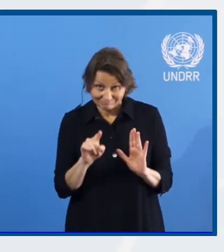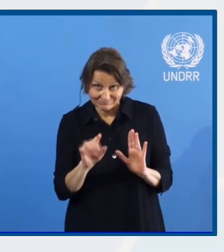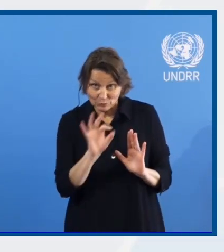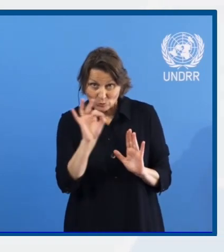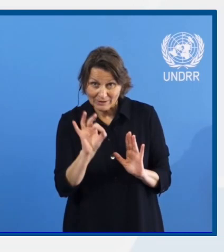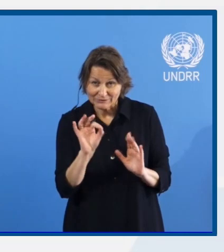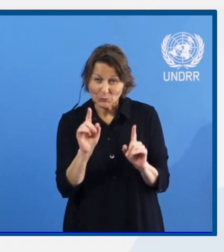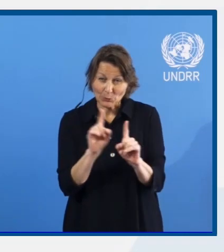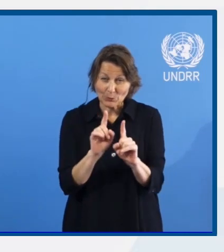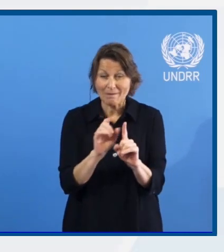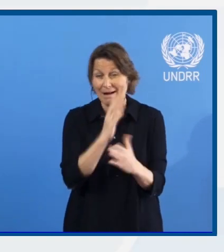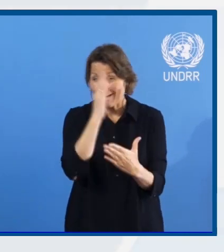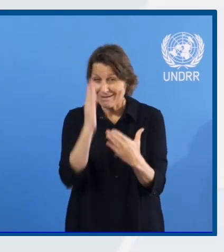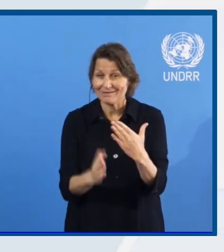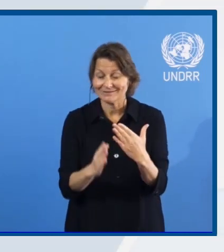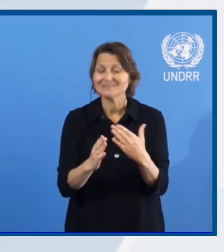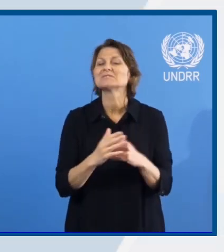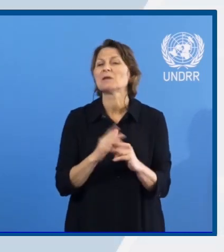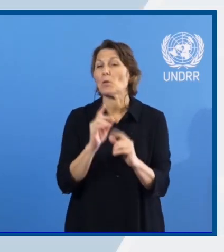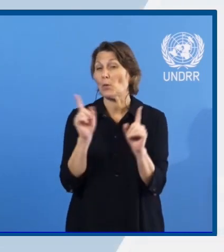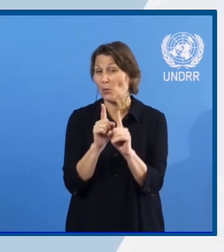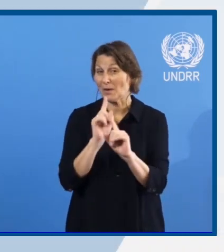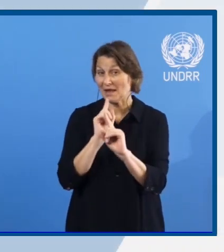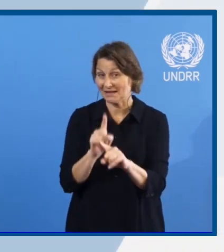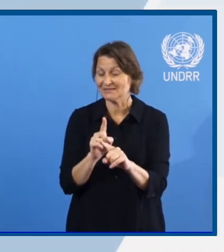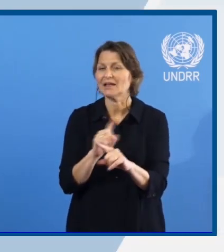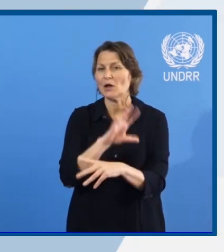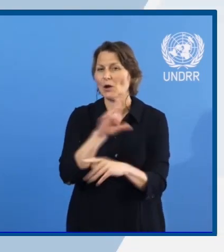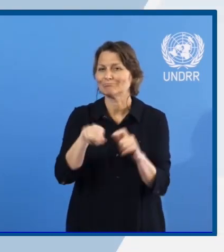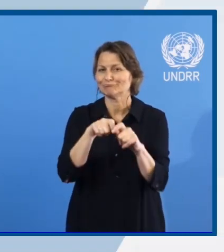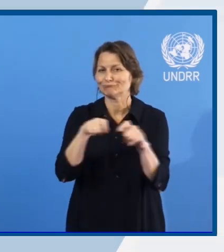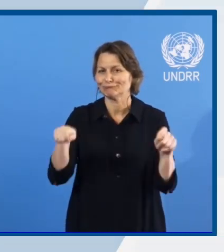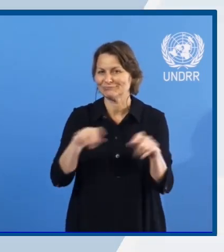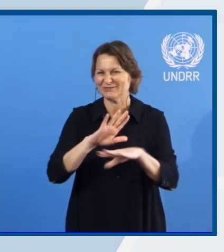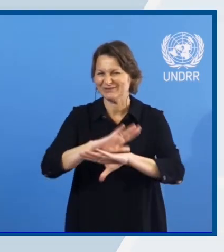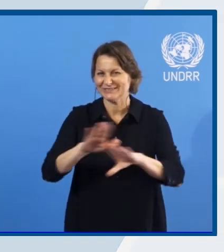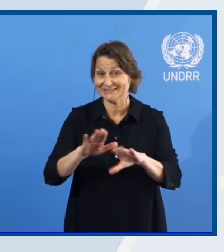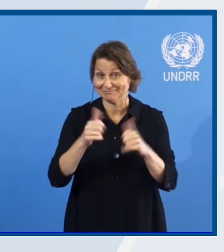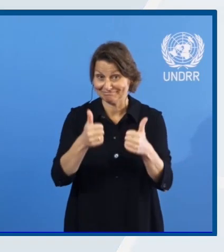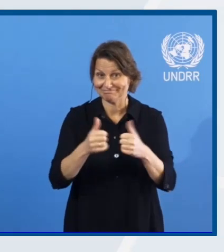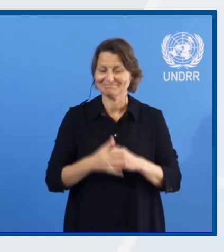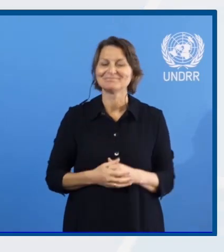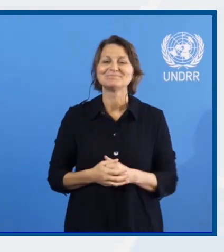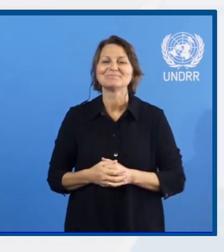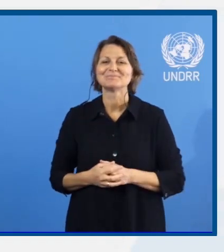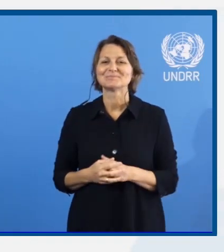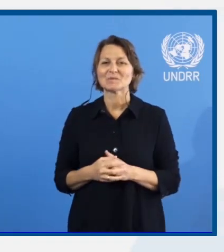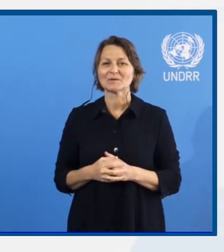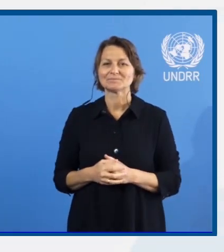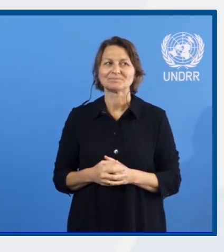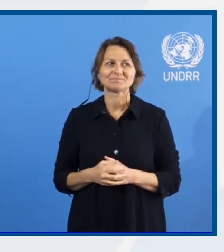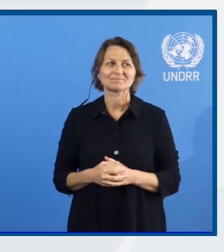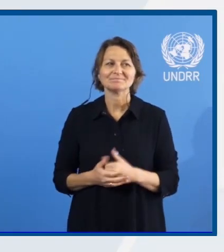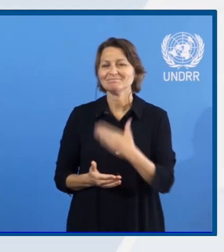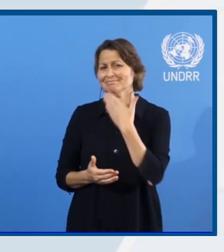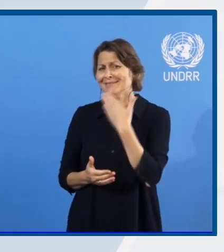do a last question and then a brief answer, and then we will be wrapping up. Go ahead, sir. Thank you. Thank you very much for giving me the